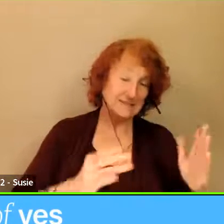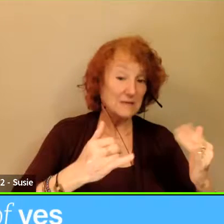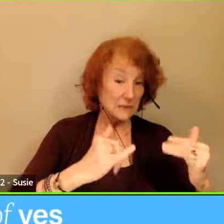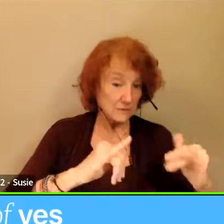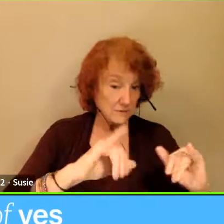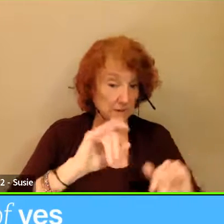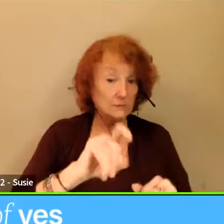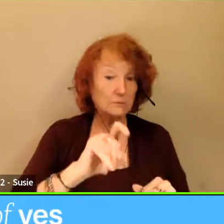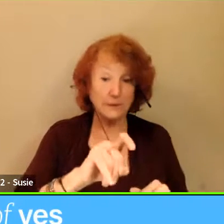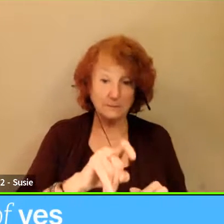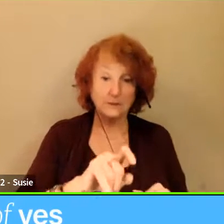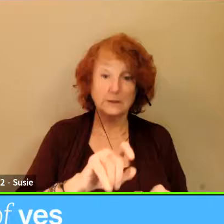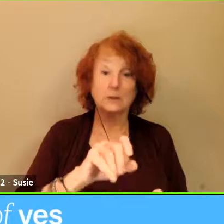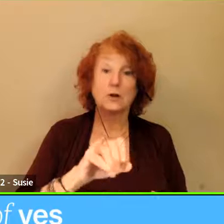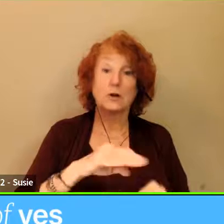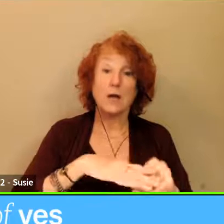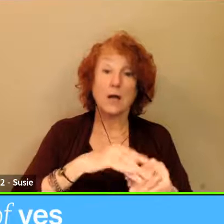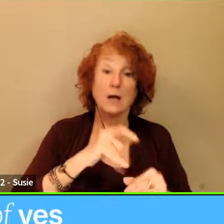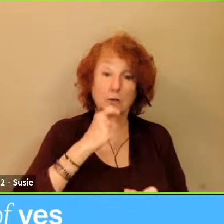mic if you would like to speak.